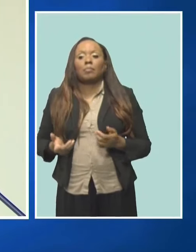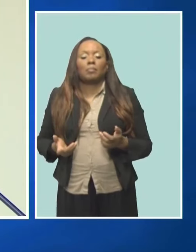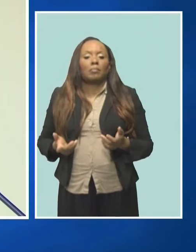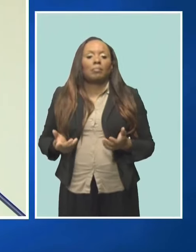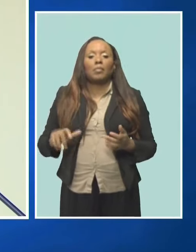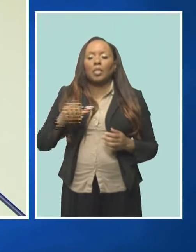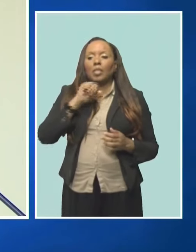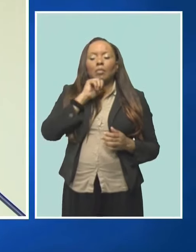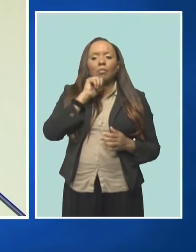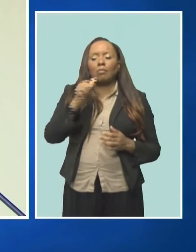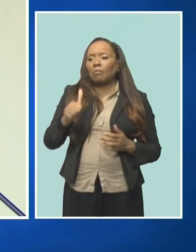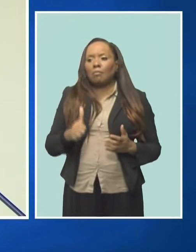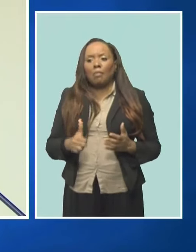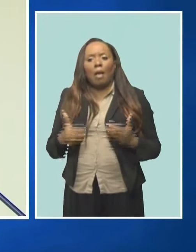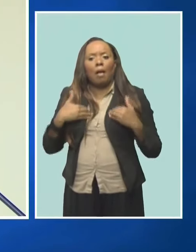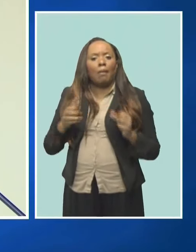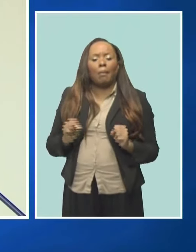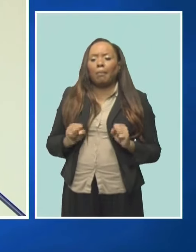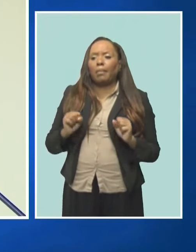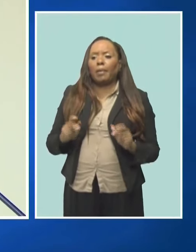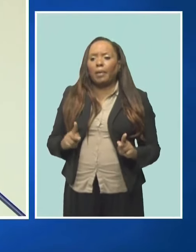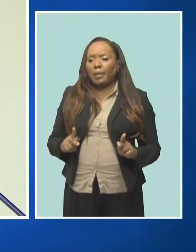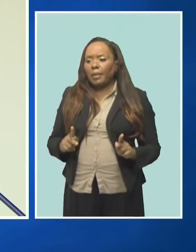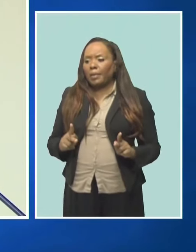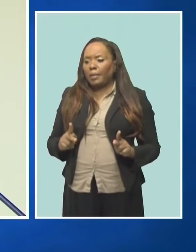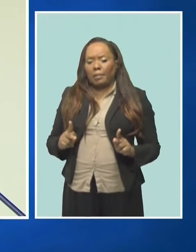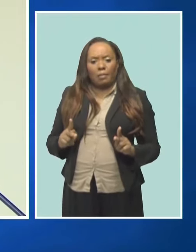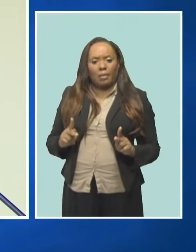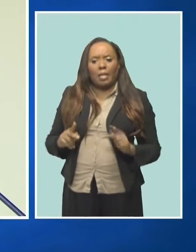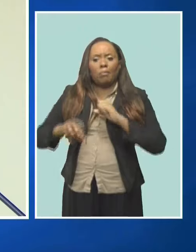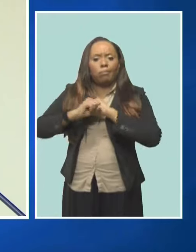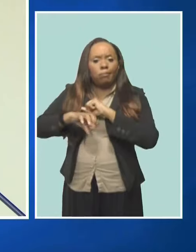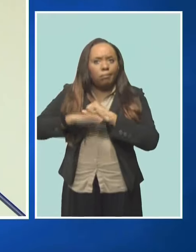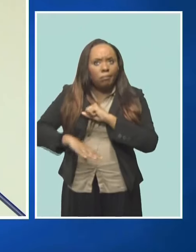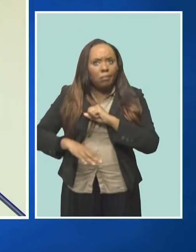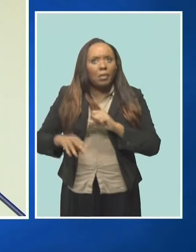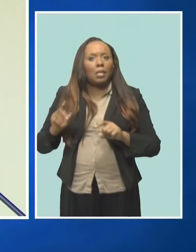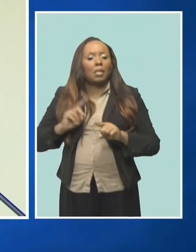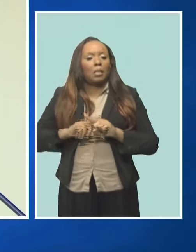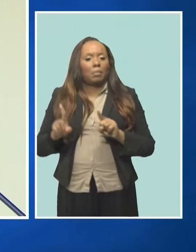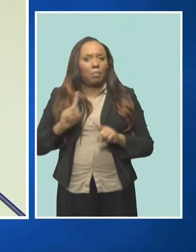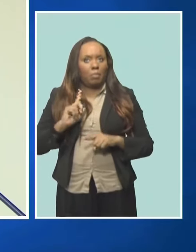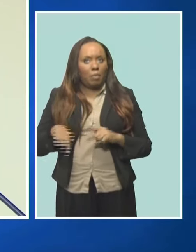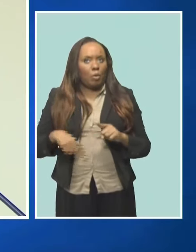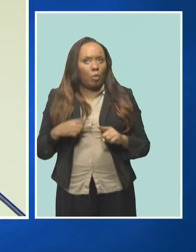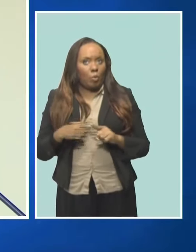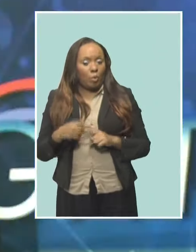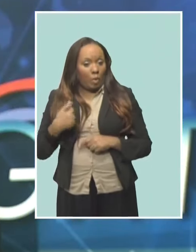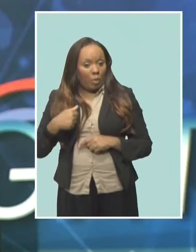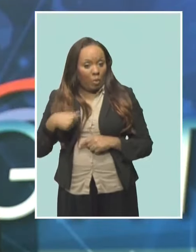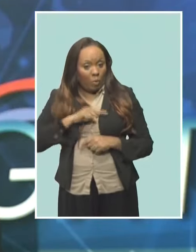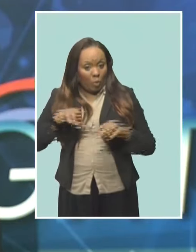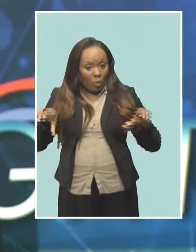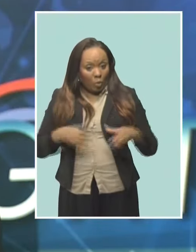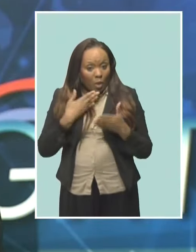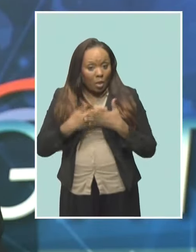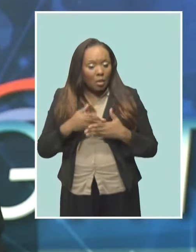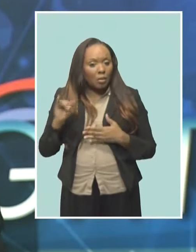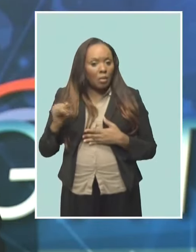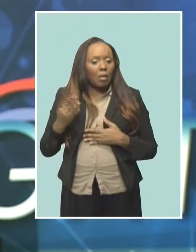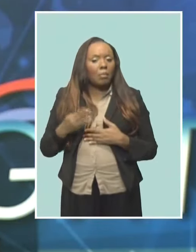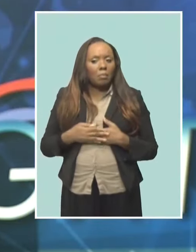luxury, but we have the opportunity of advertising when we do a sufficiently good job. He